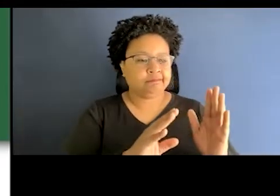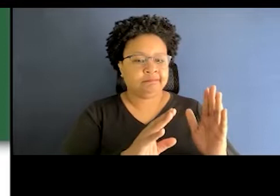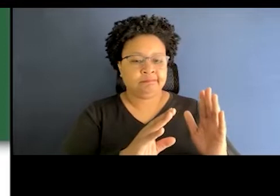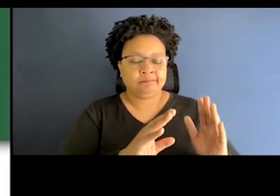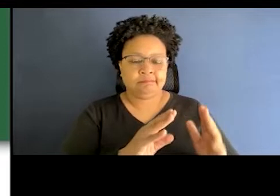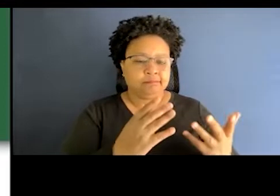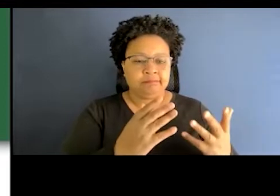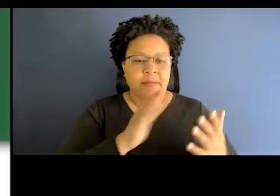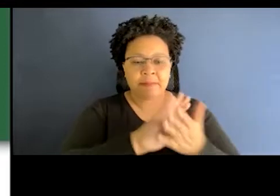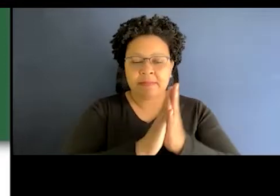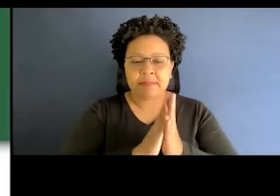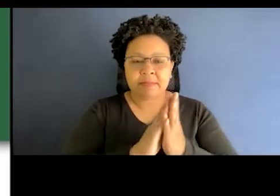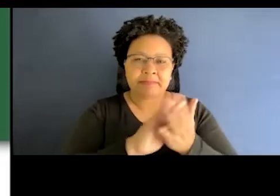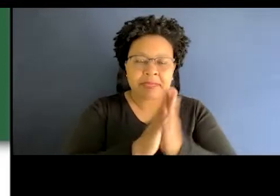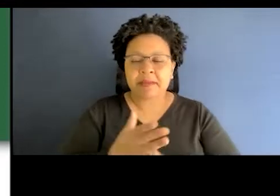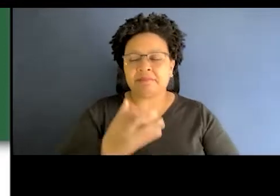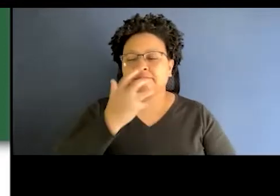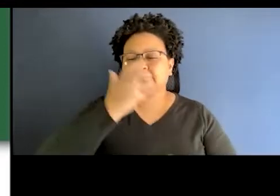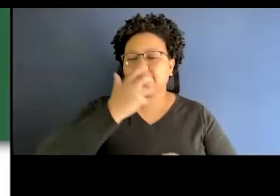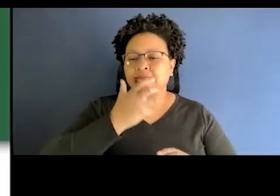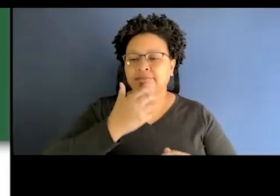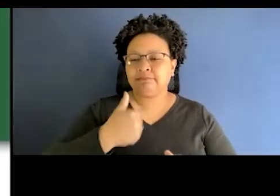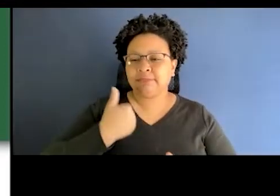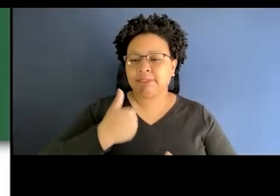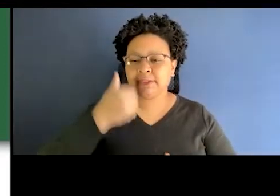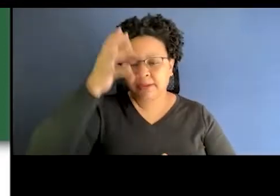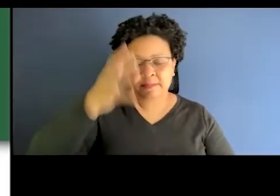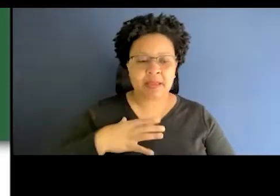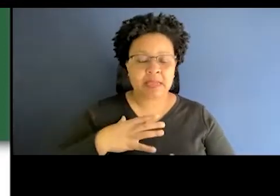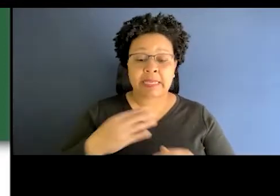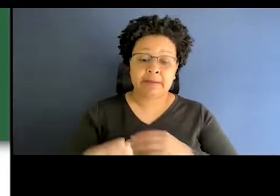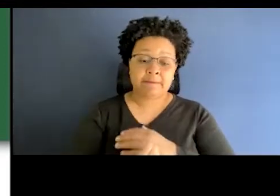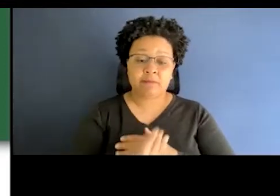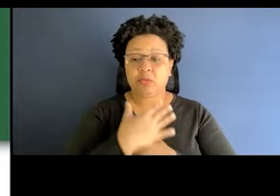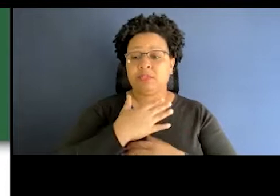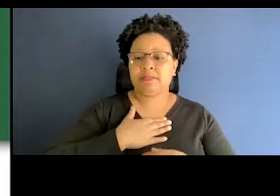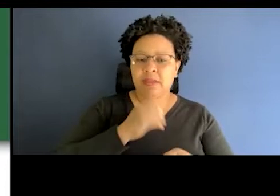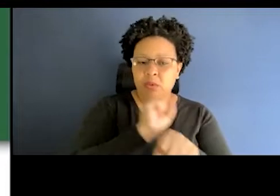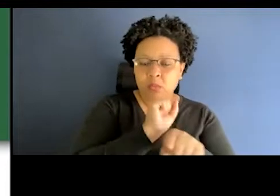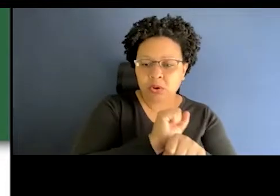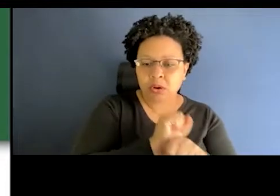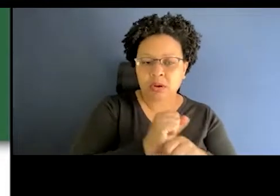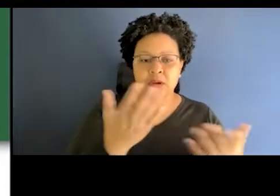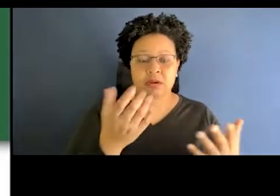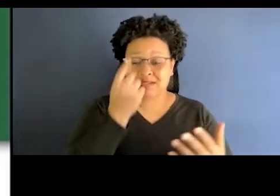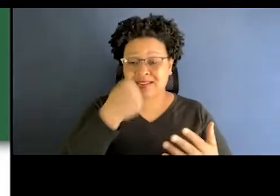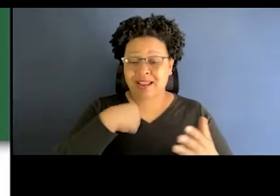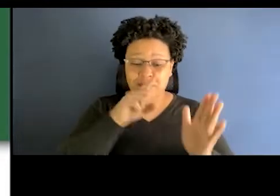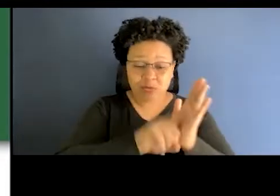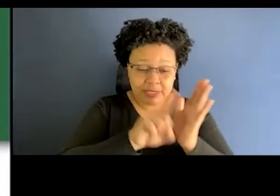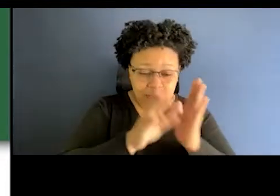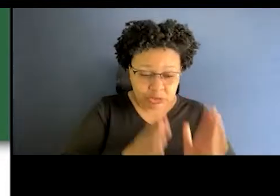has today. But it really has influenced all of my work, not just the fact that I am a researcher, but I'm a